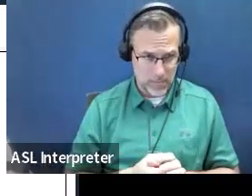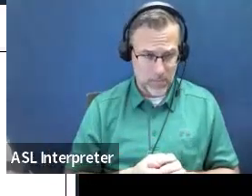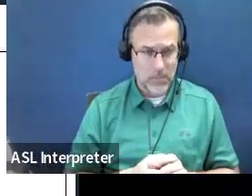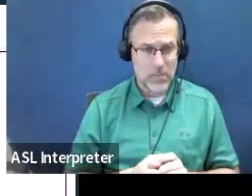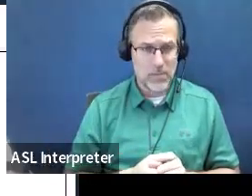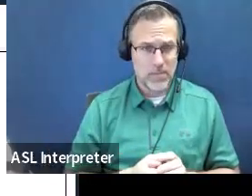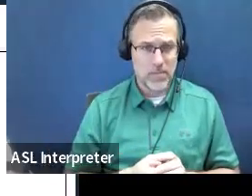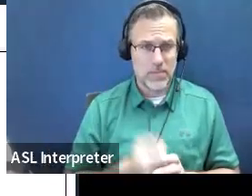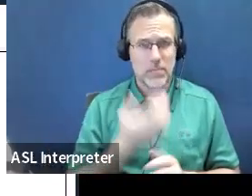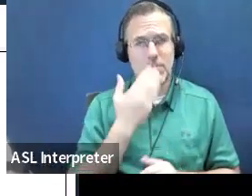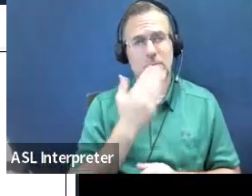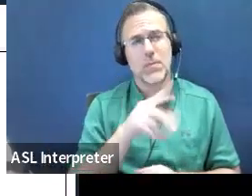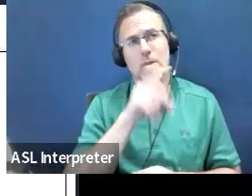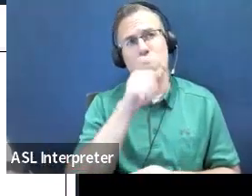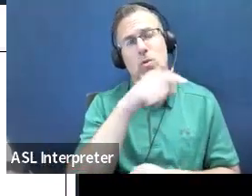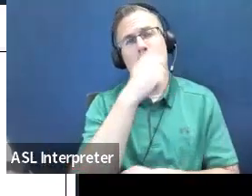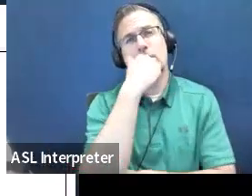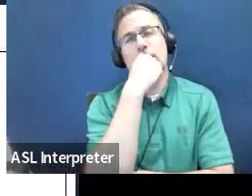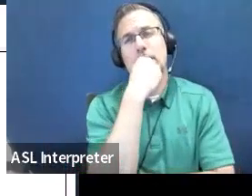That is a great question.